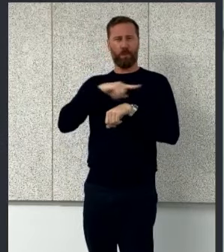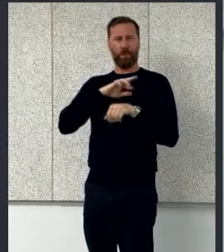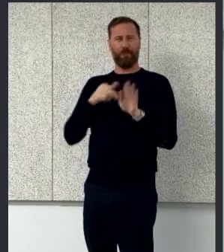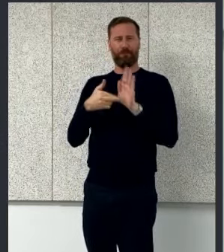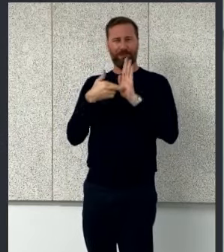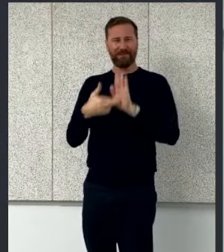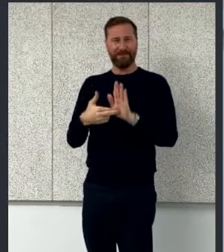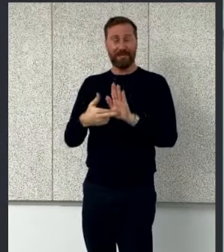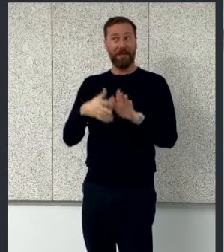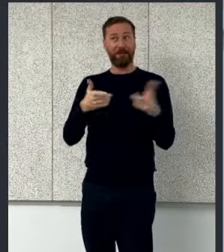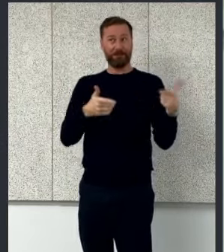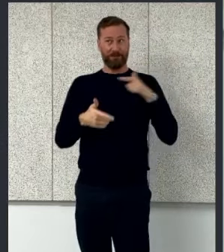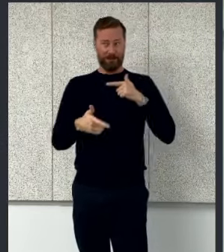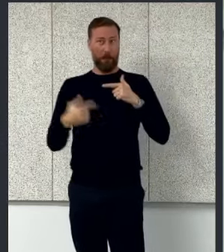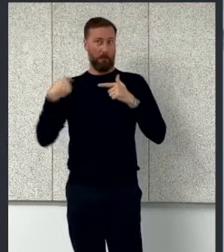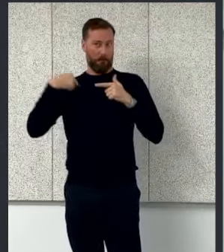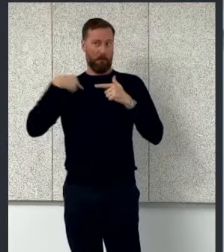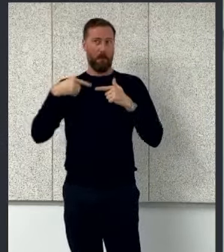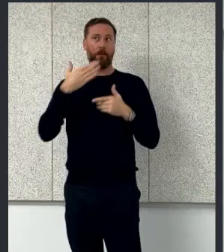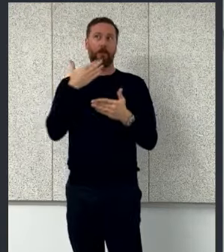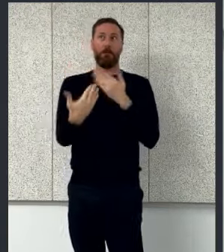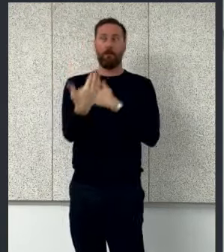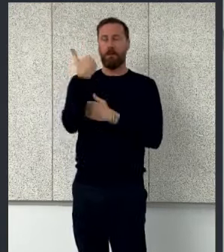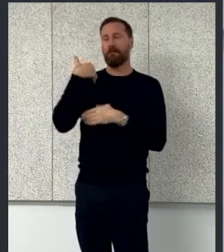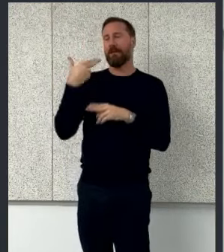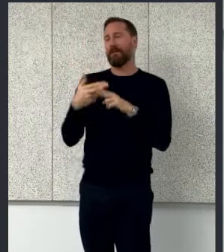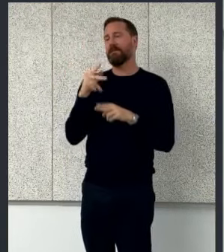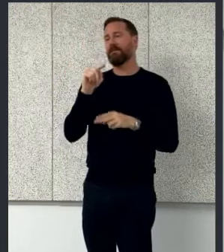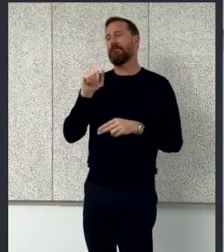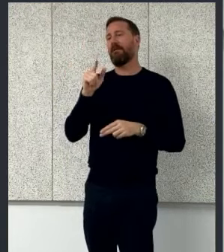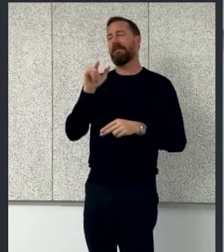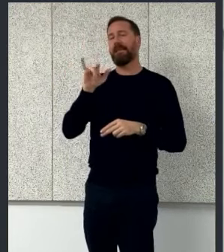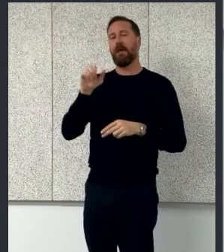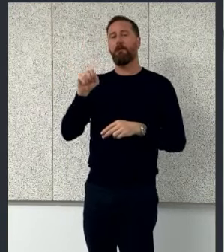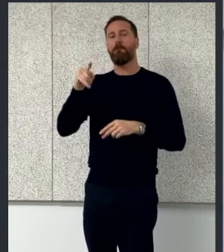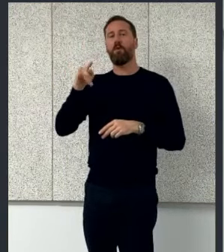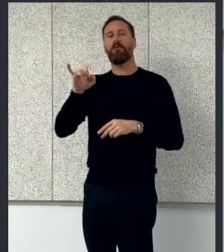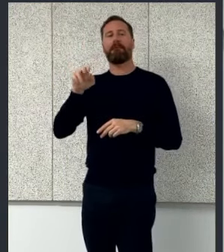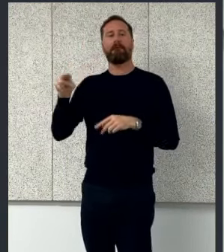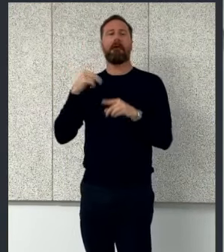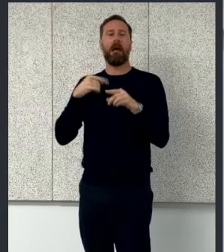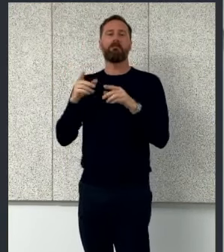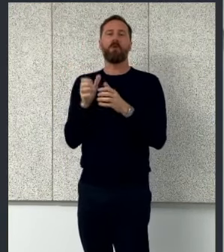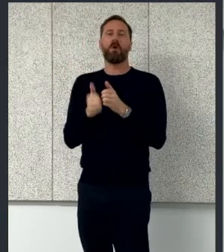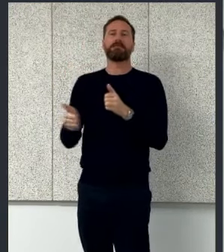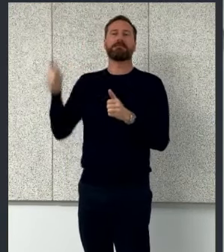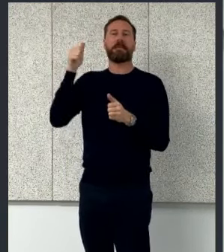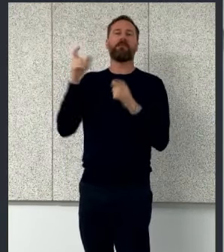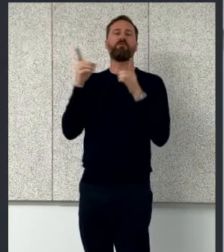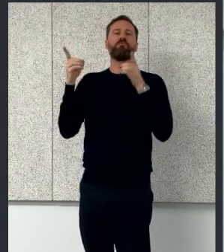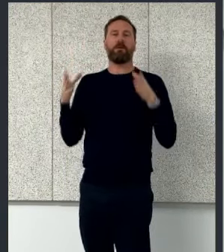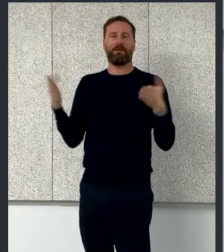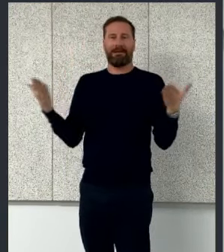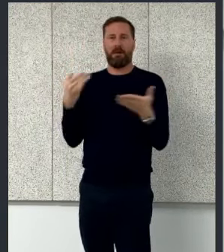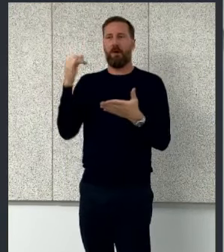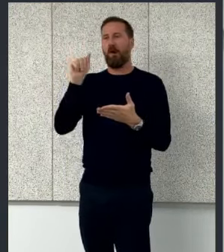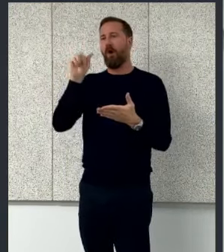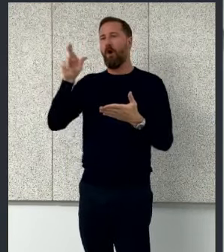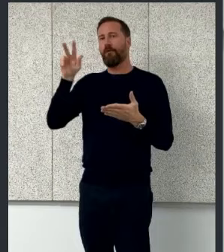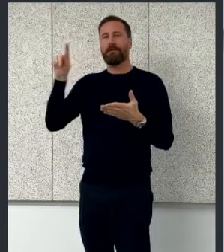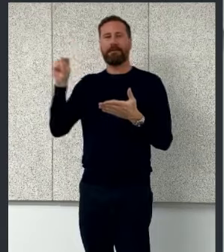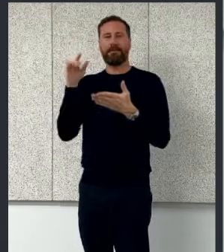good morning. My name is Talia Corren. I am the co-executive director here at Art New York. I use she,